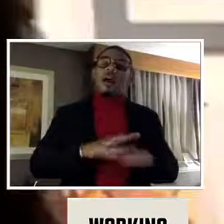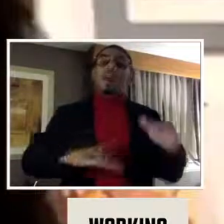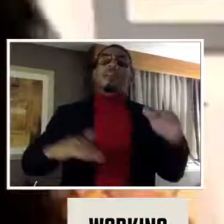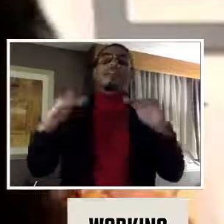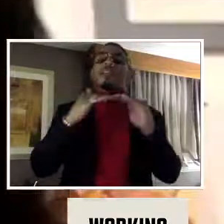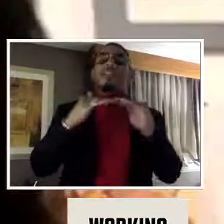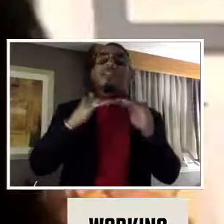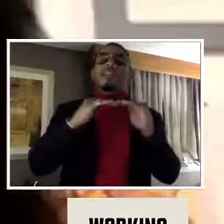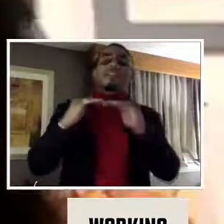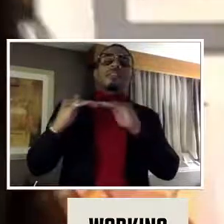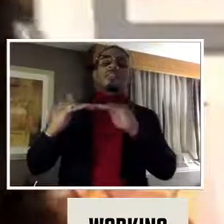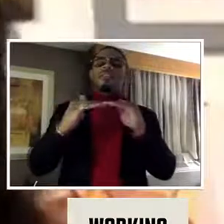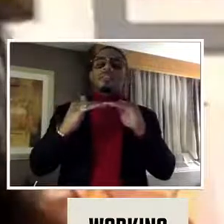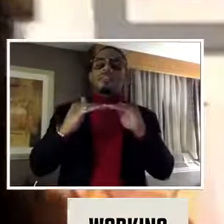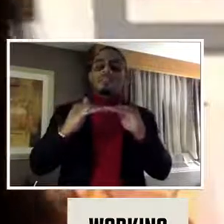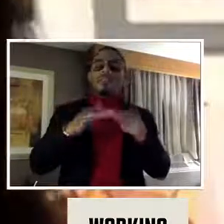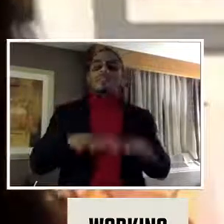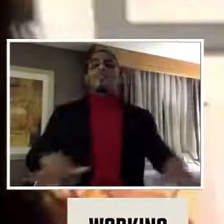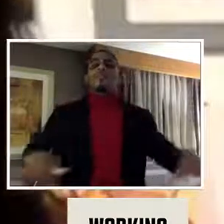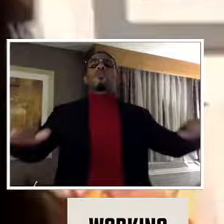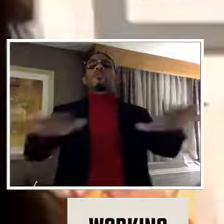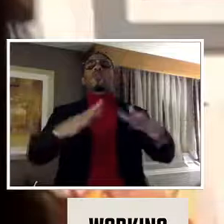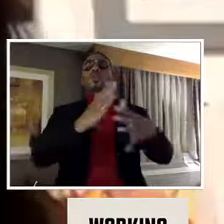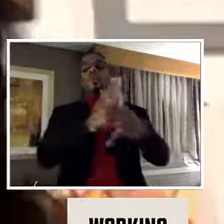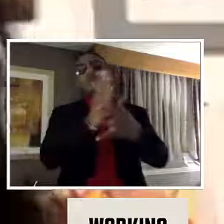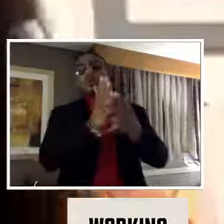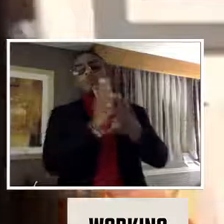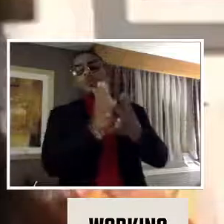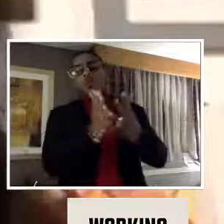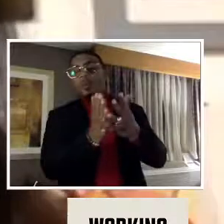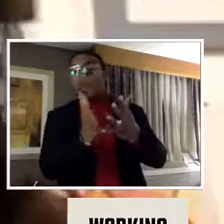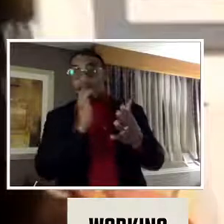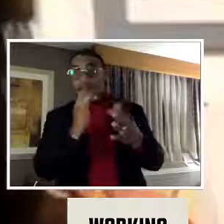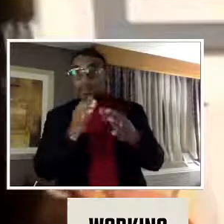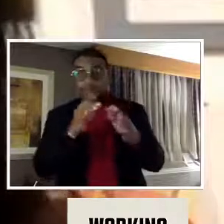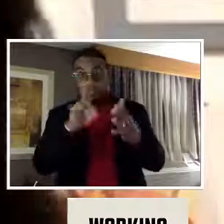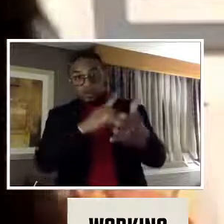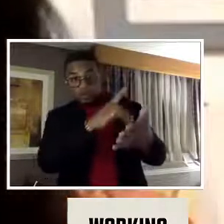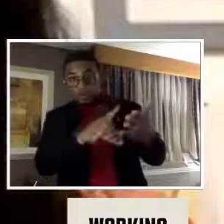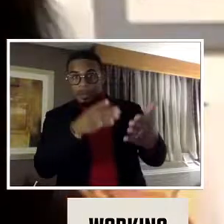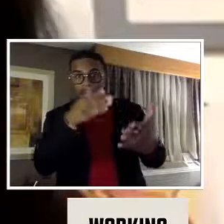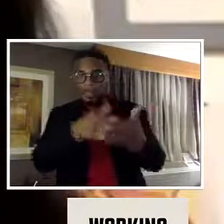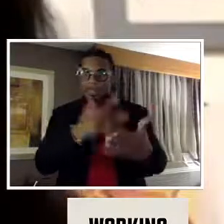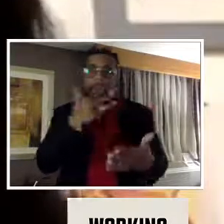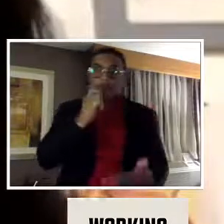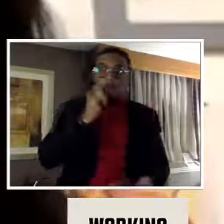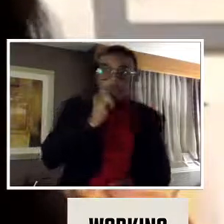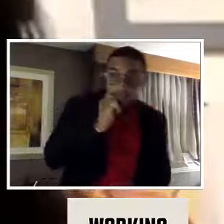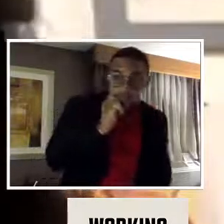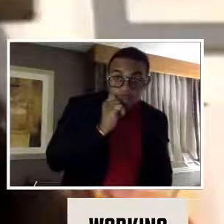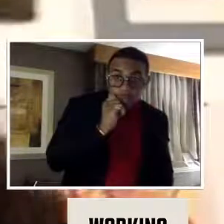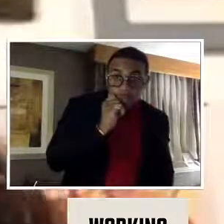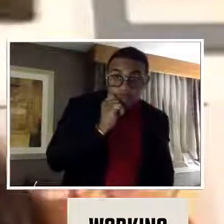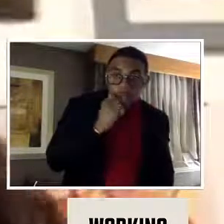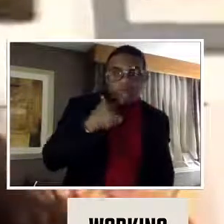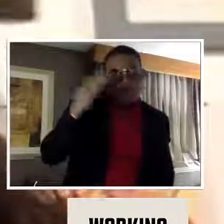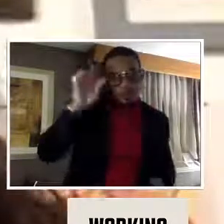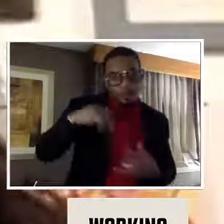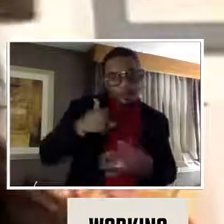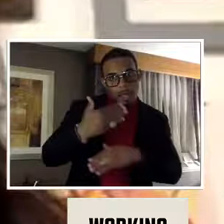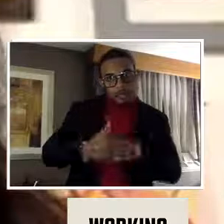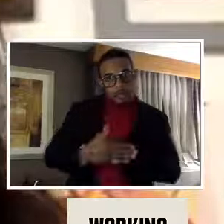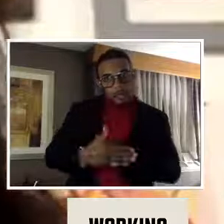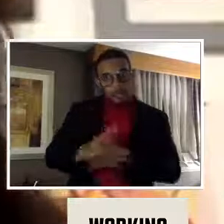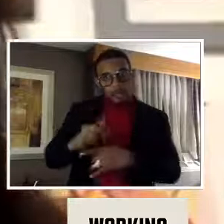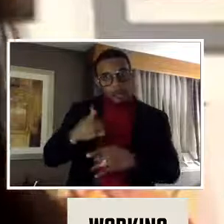justice, on equality across the board. And it doesn't discriminate against the color of your skin. I know that